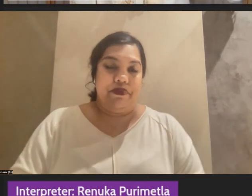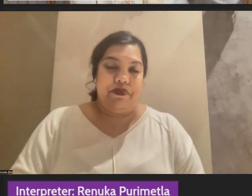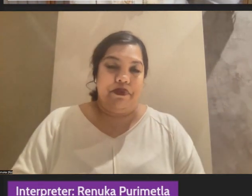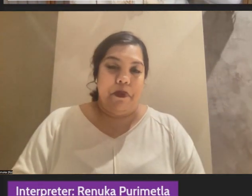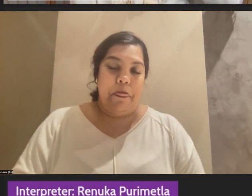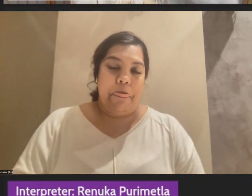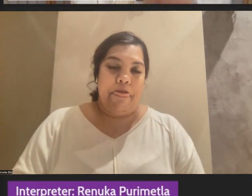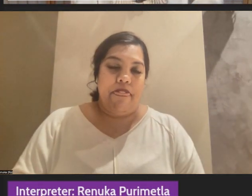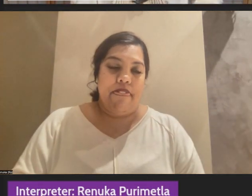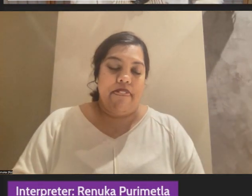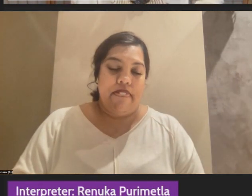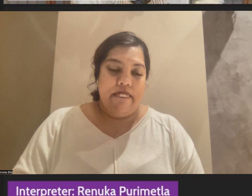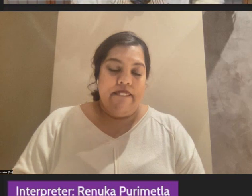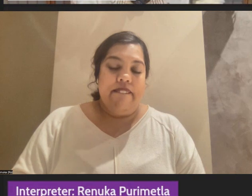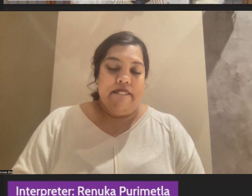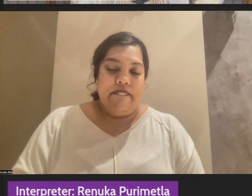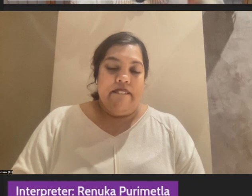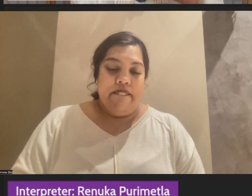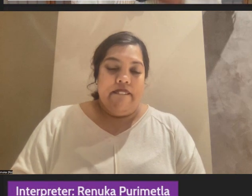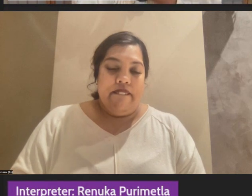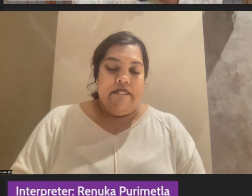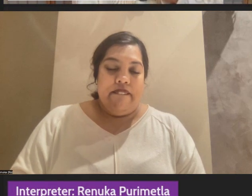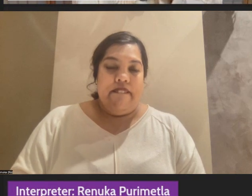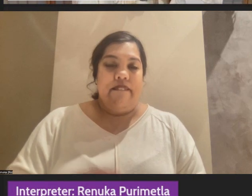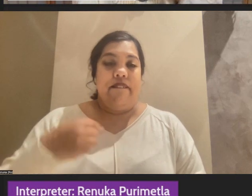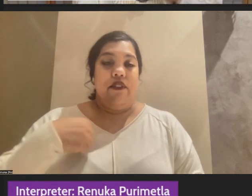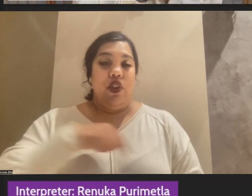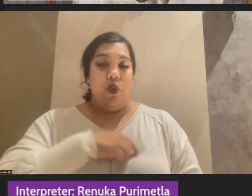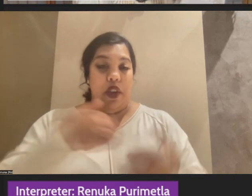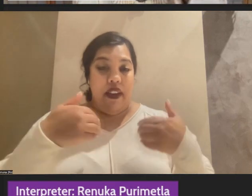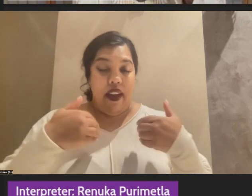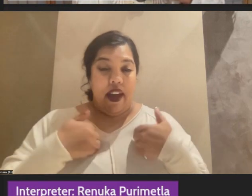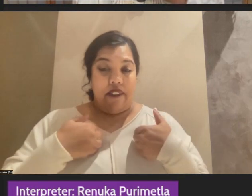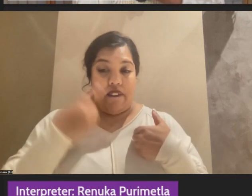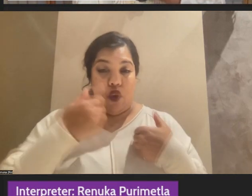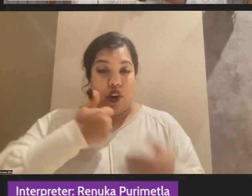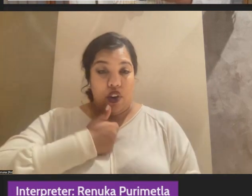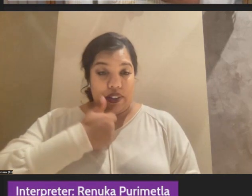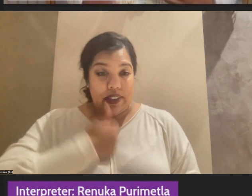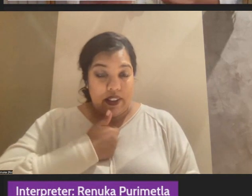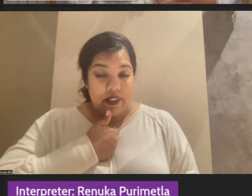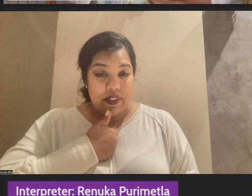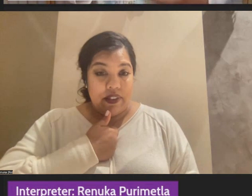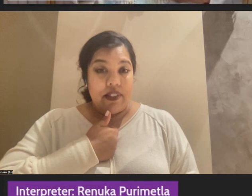Do we have that individually? Do we have that deeply entrenched